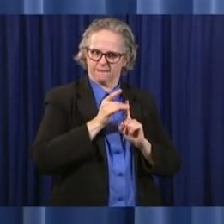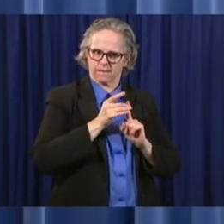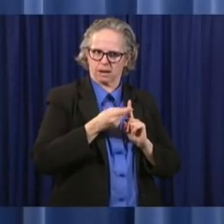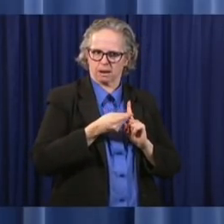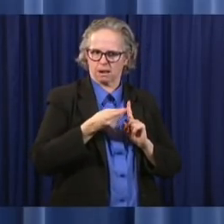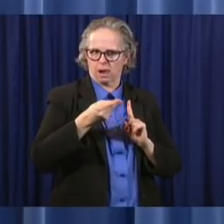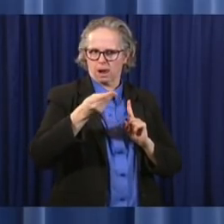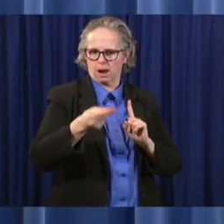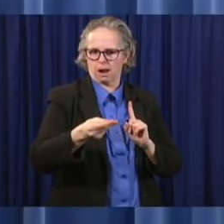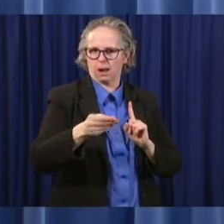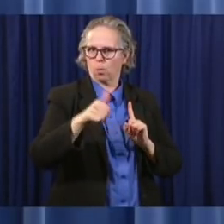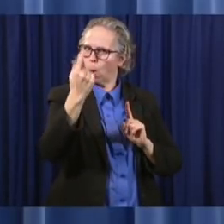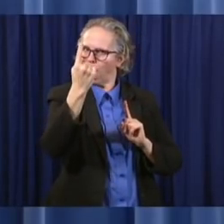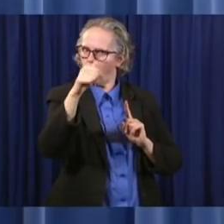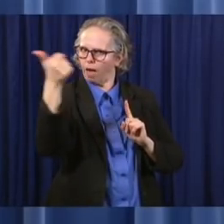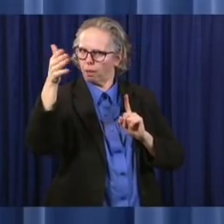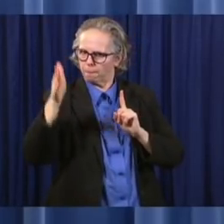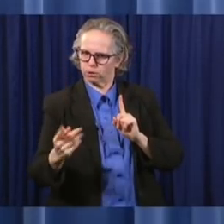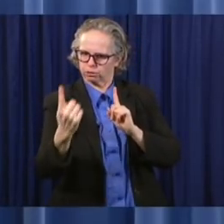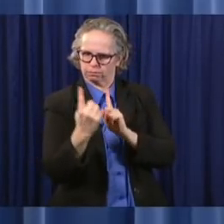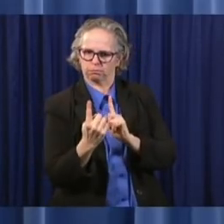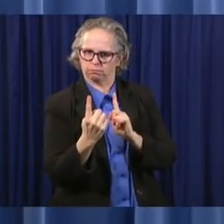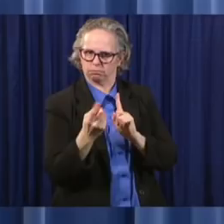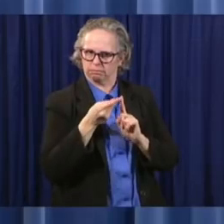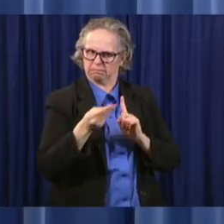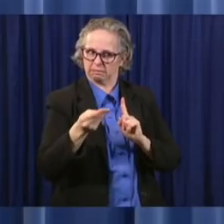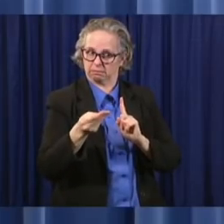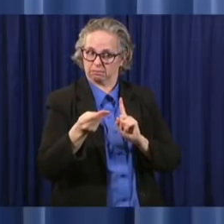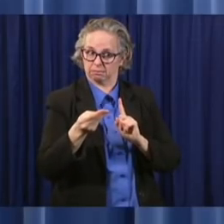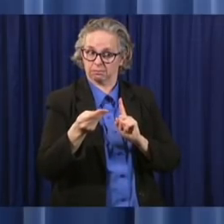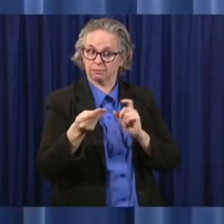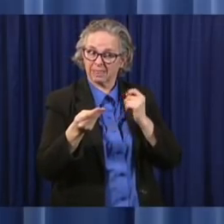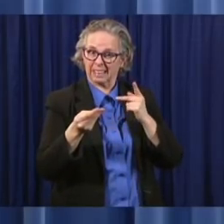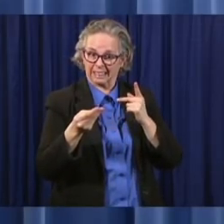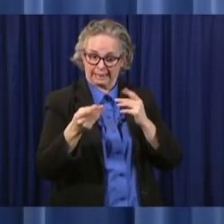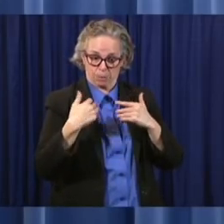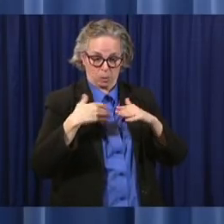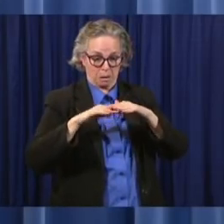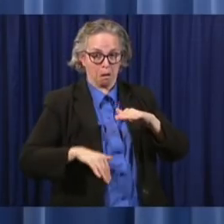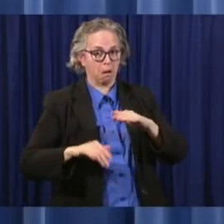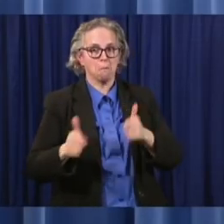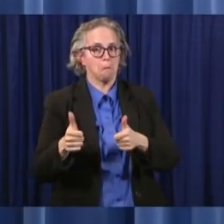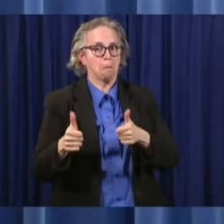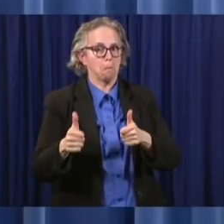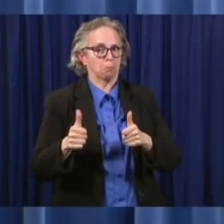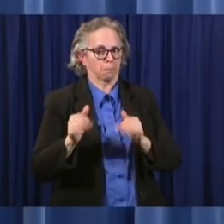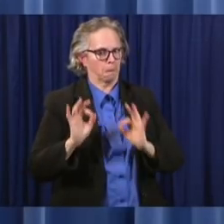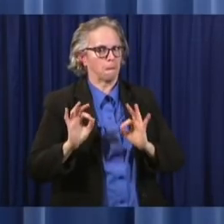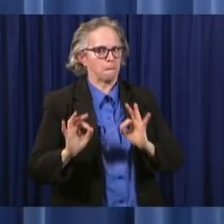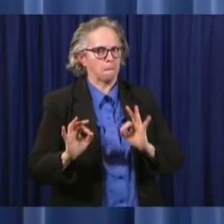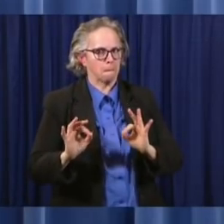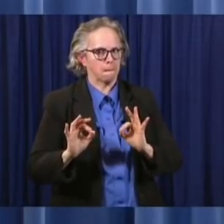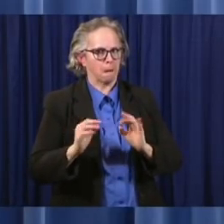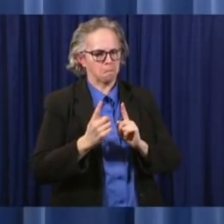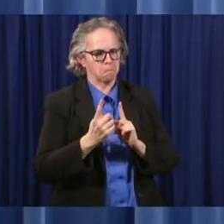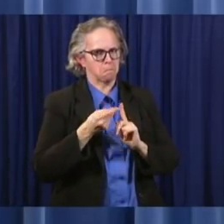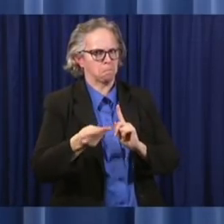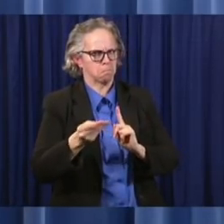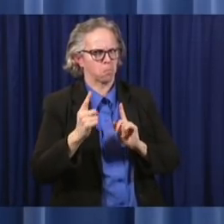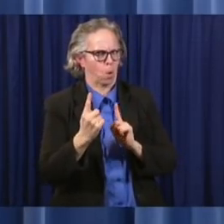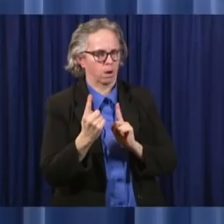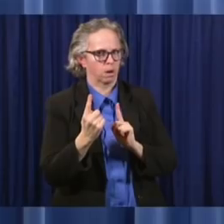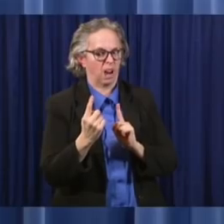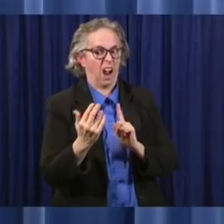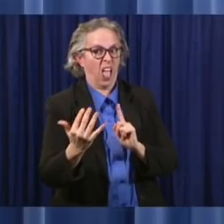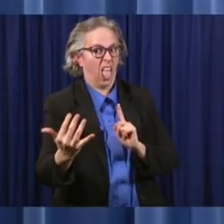person. If we could get below that, then you start moving downward. We